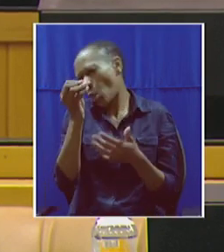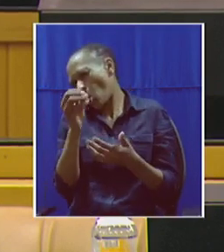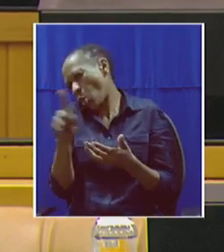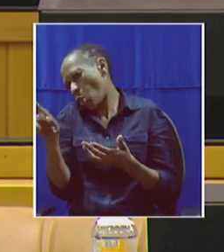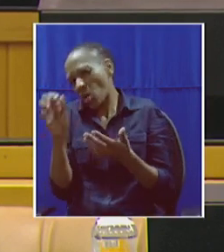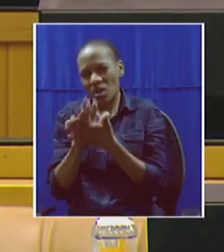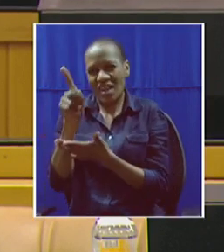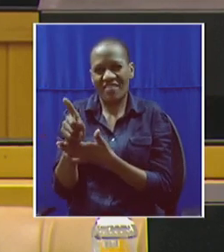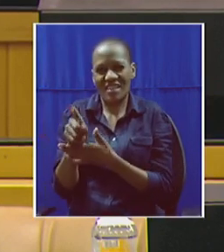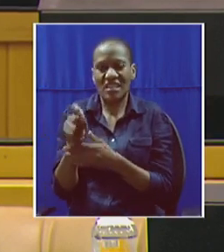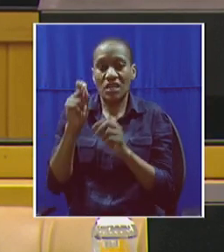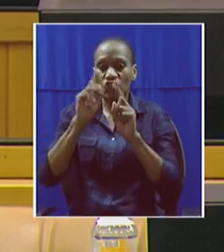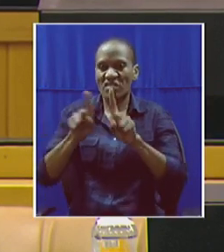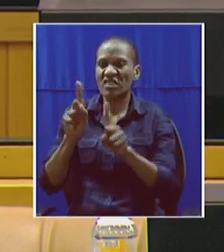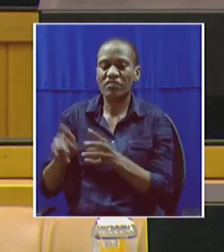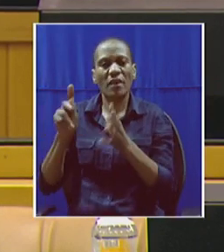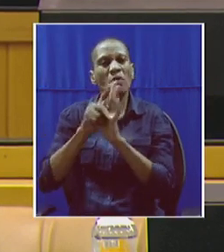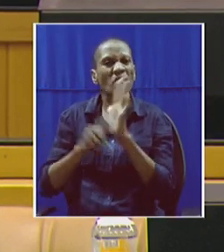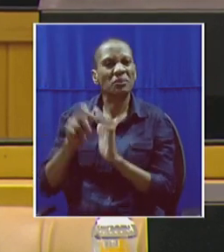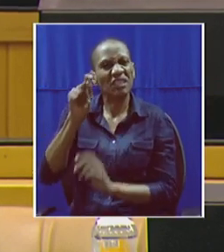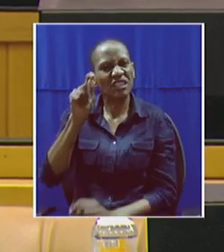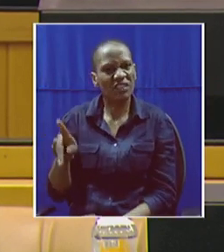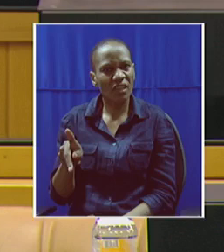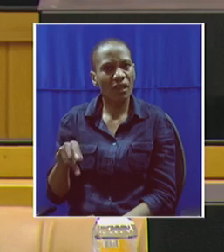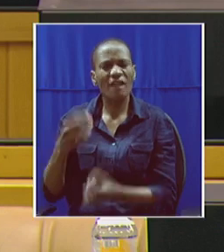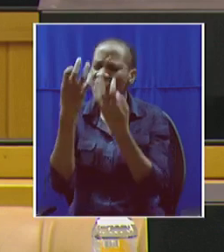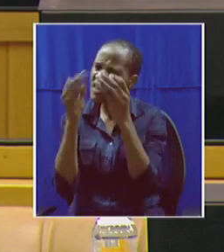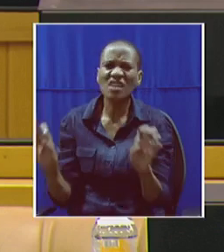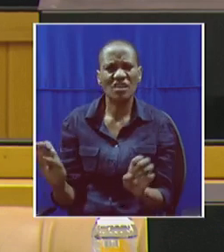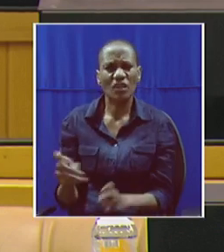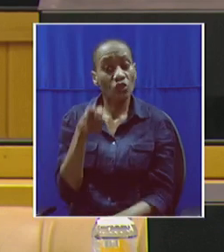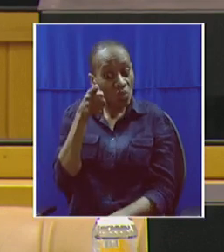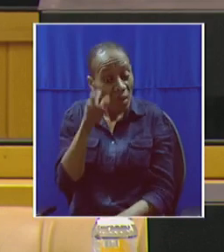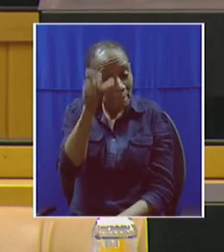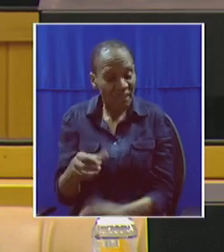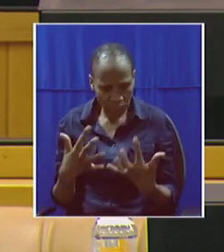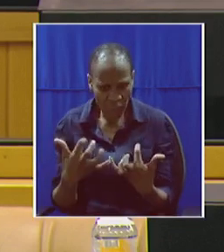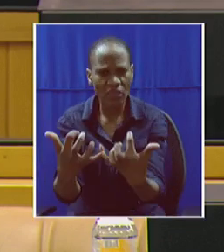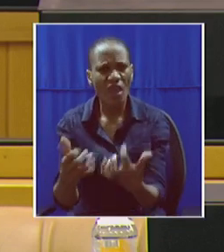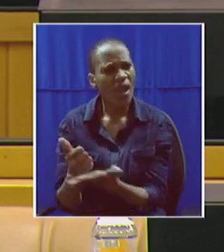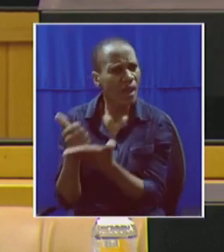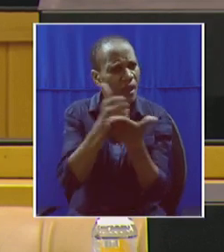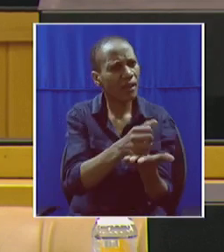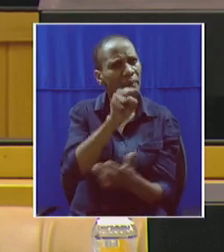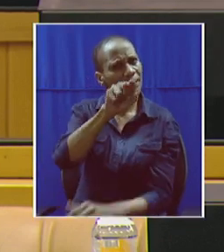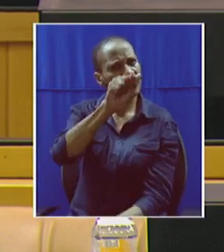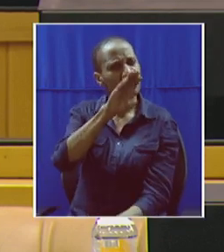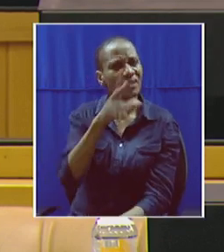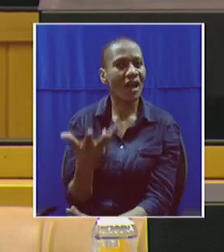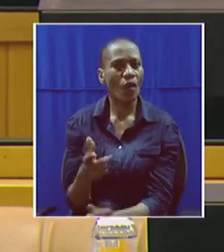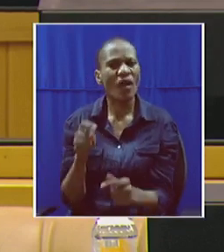so assist the sabc by paying part of it of paying the